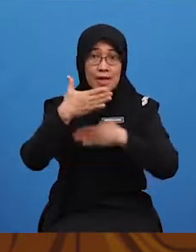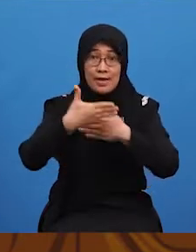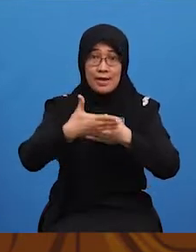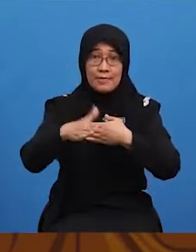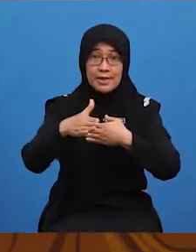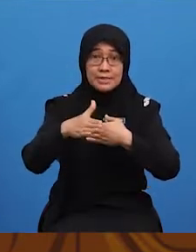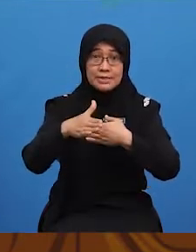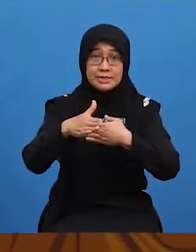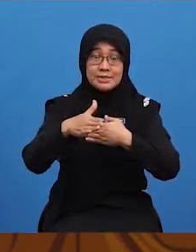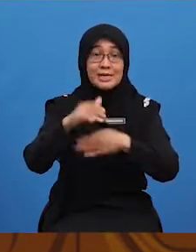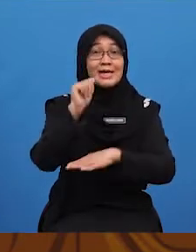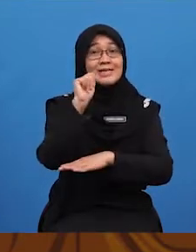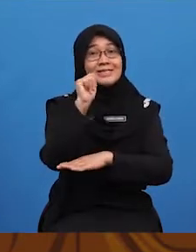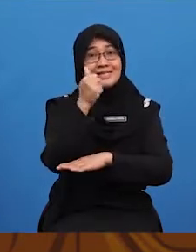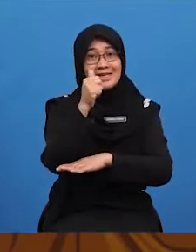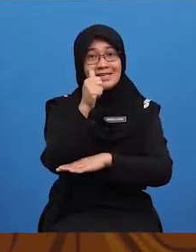10:25.